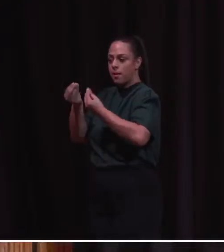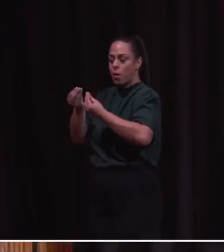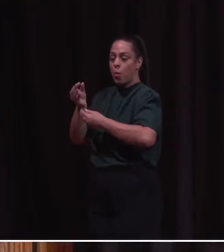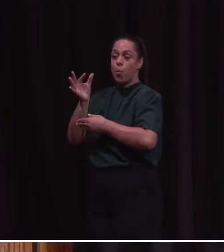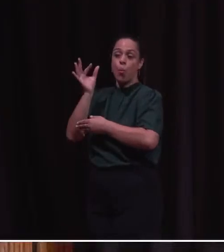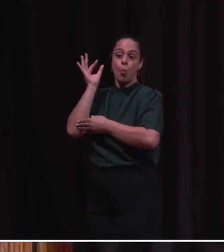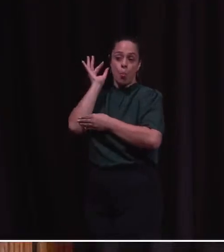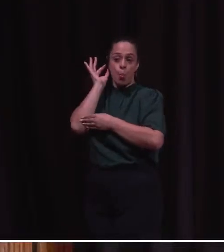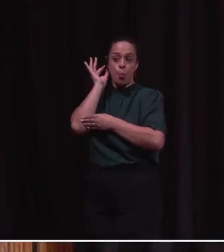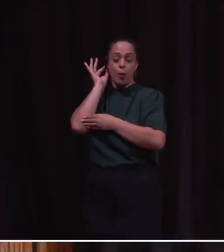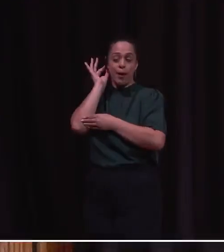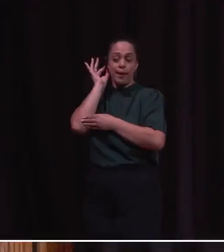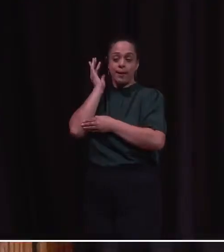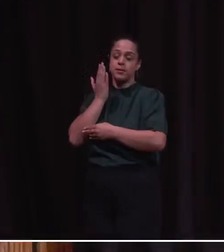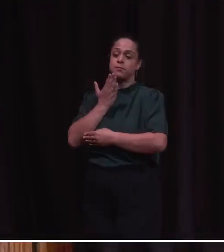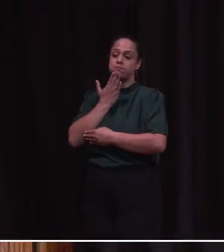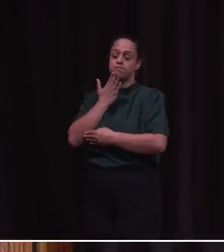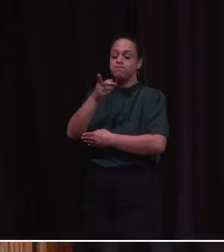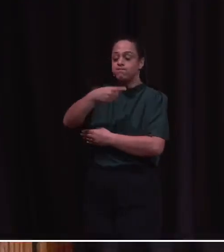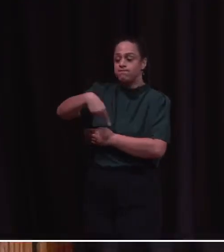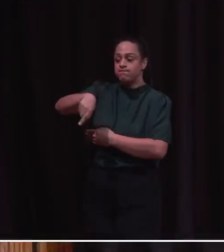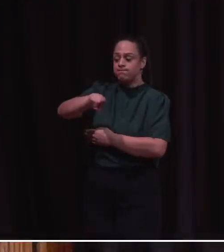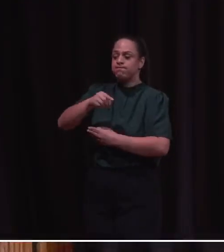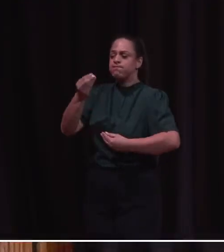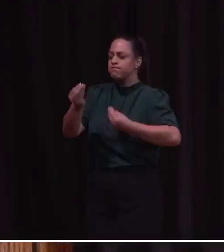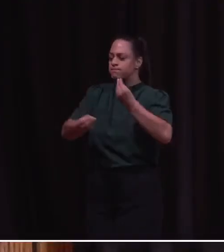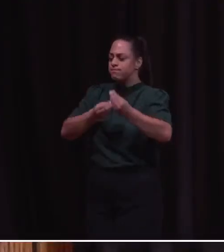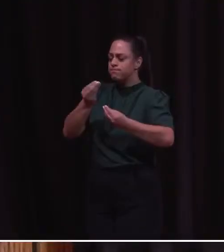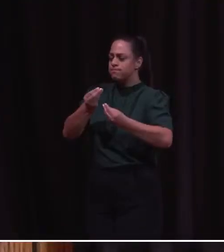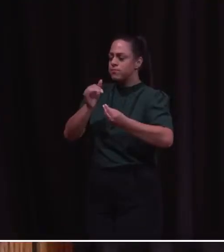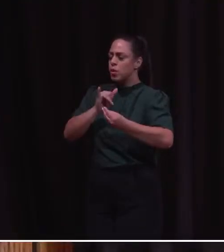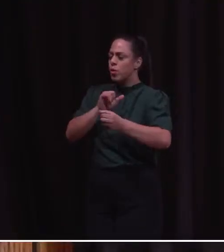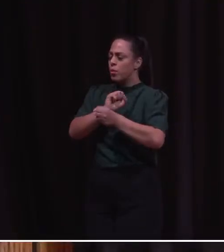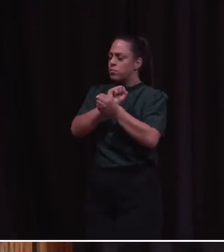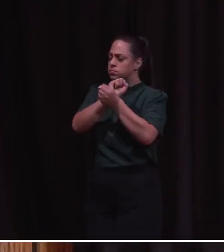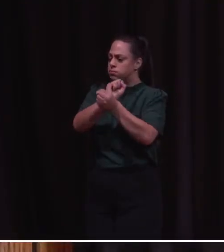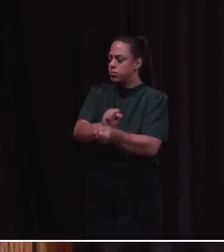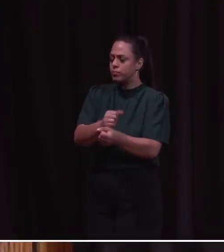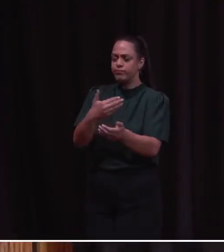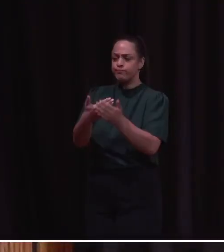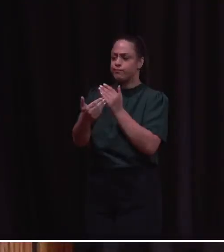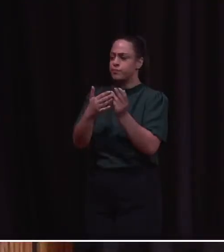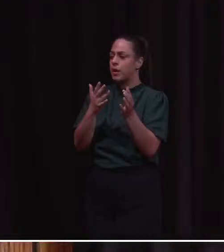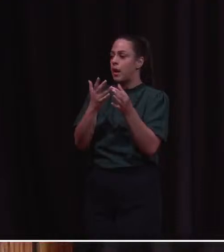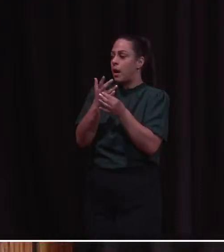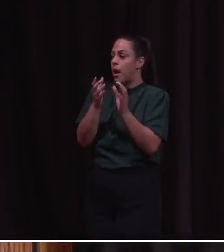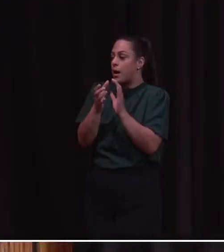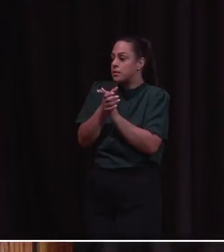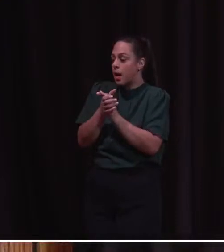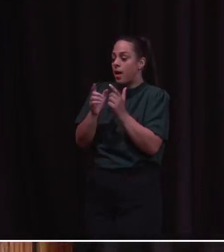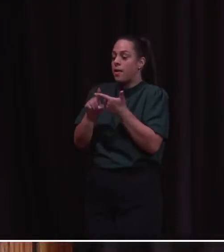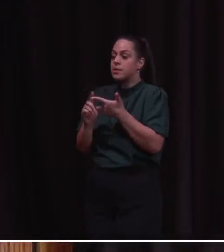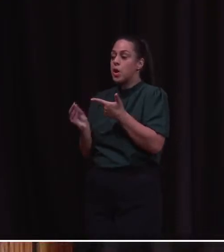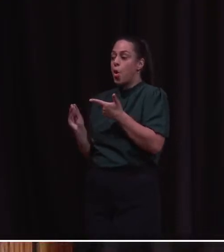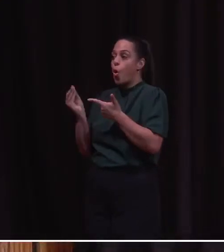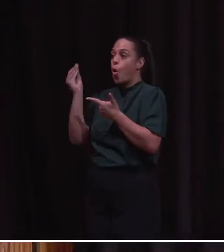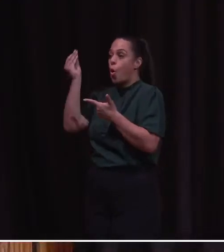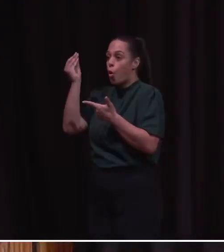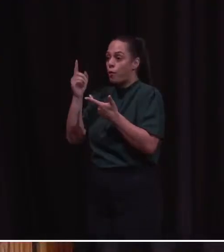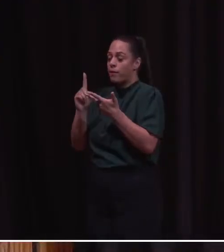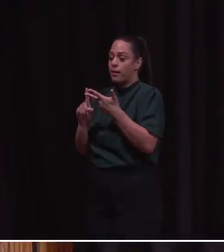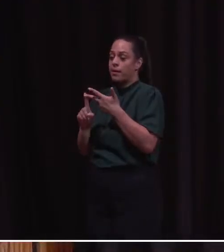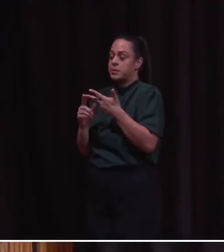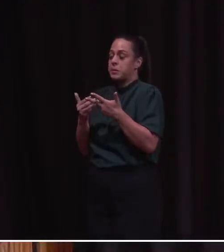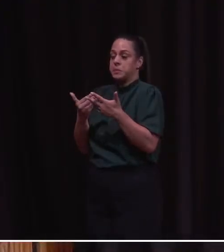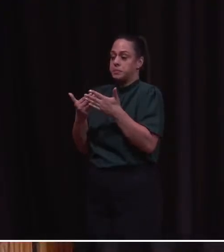married women against their husbands' will, young girls 10 and 15 years old. The greater